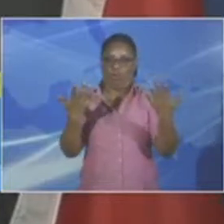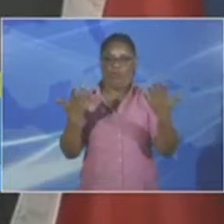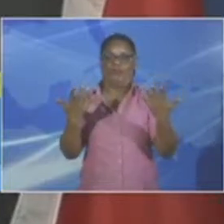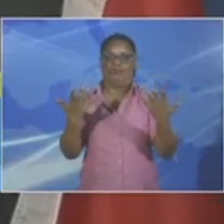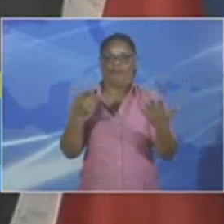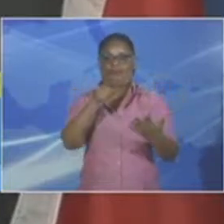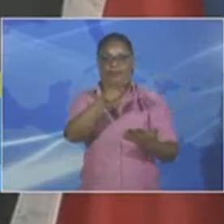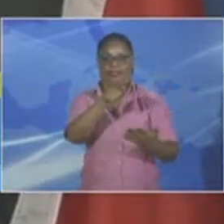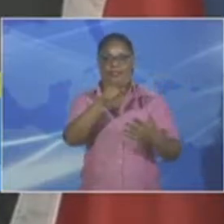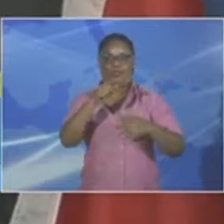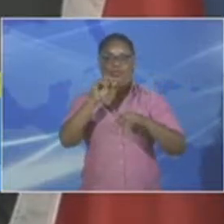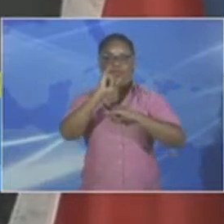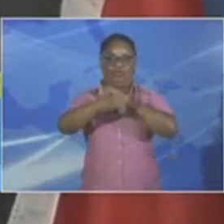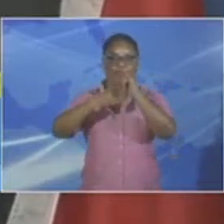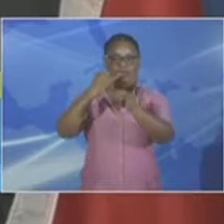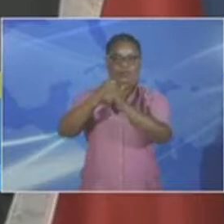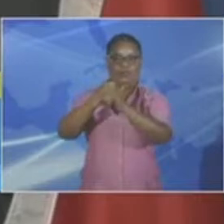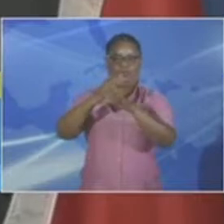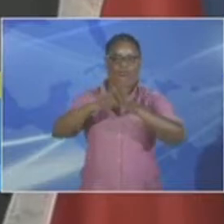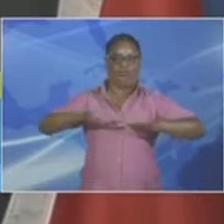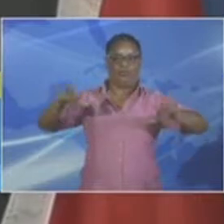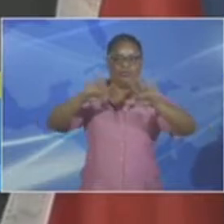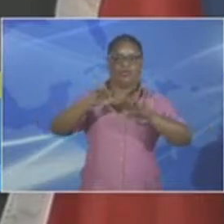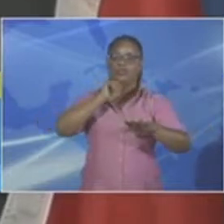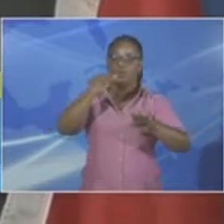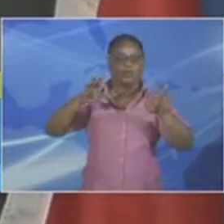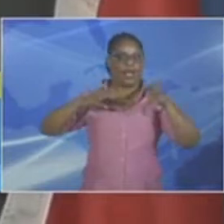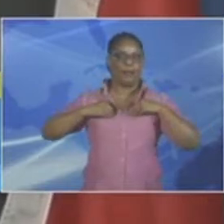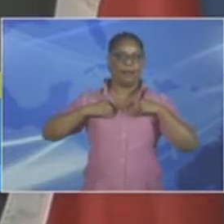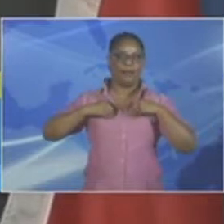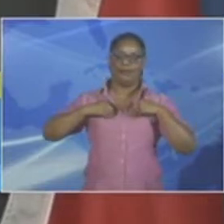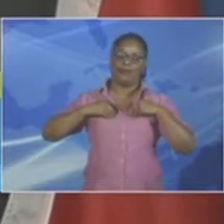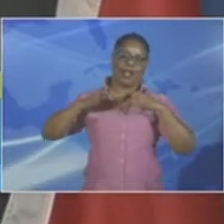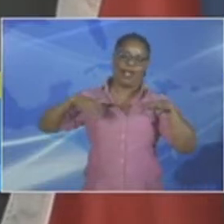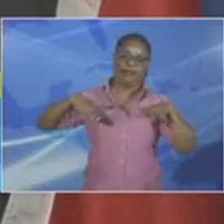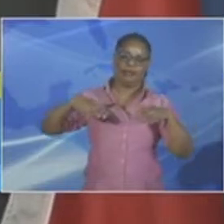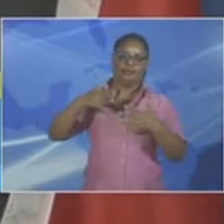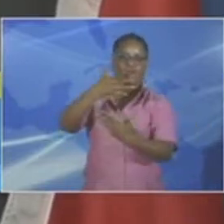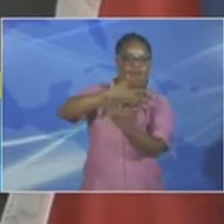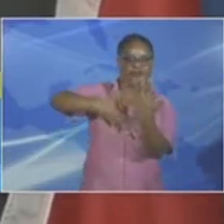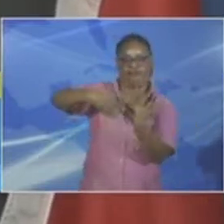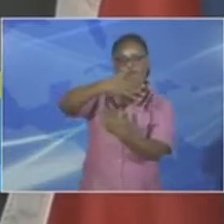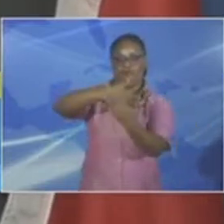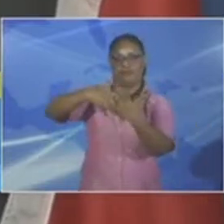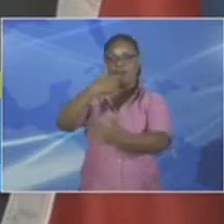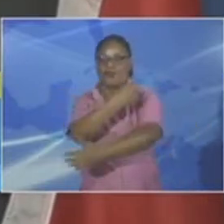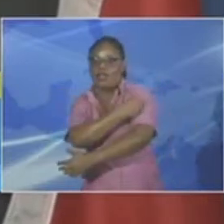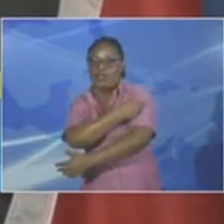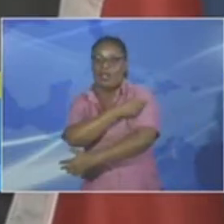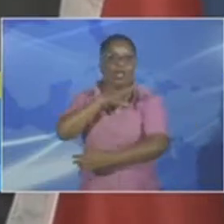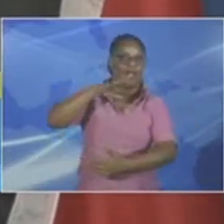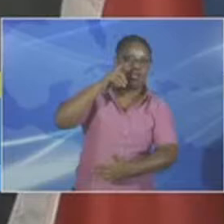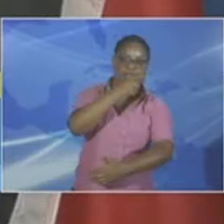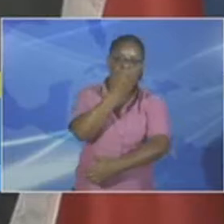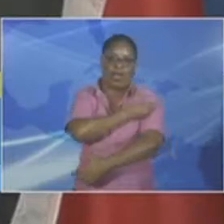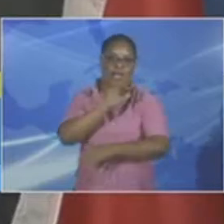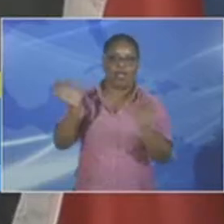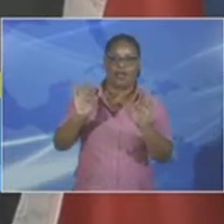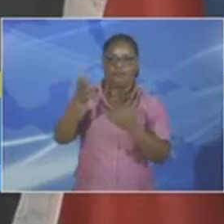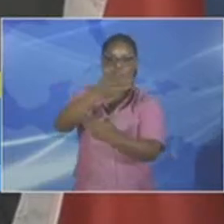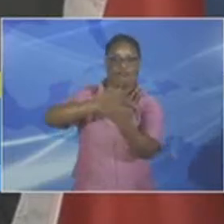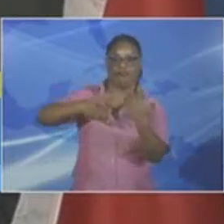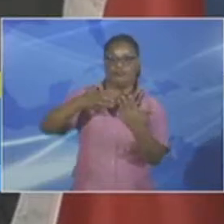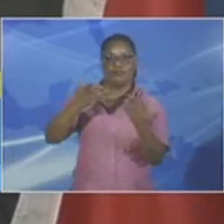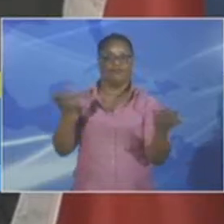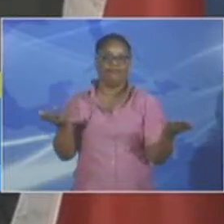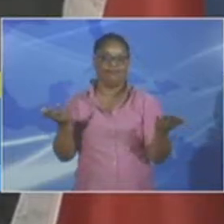But we are on a road to getting sometime in the not too distant future to a point where being vaccinated or not being vaccinated is